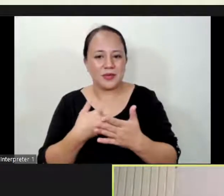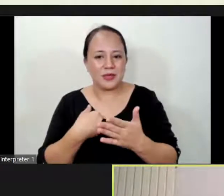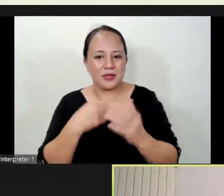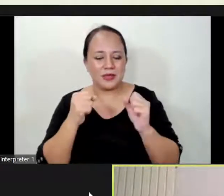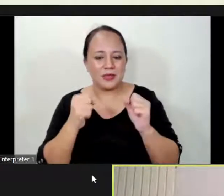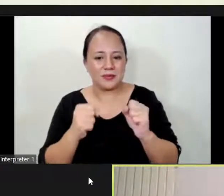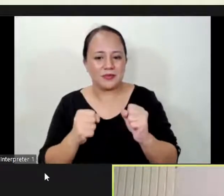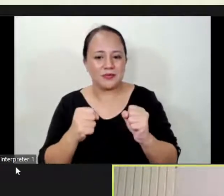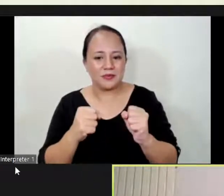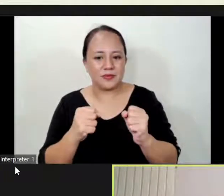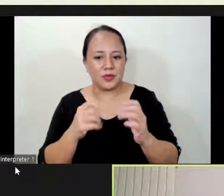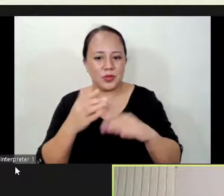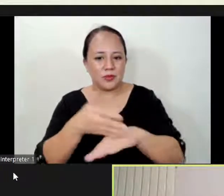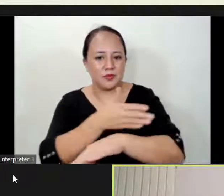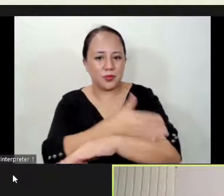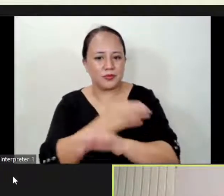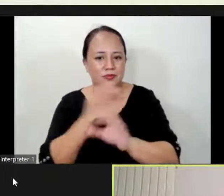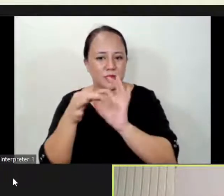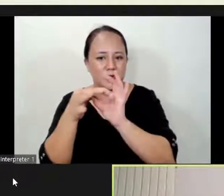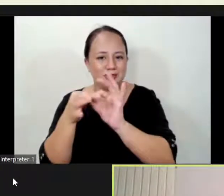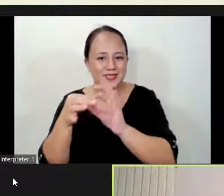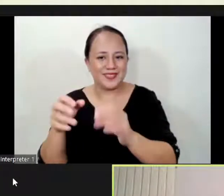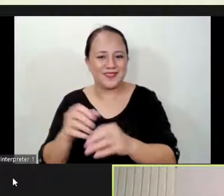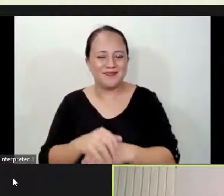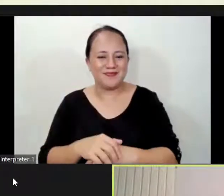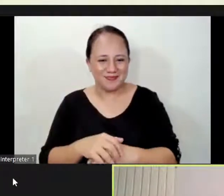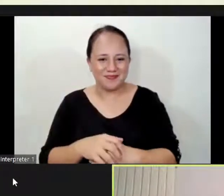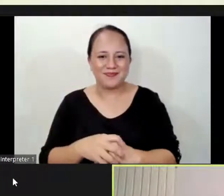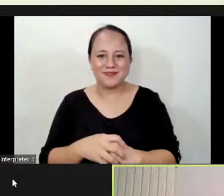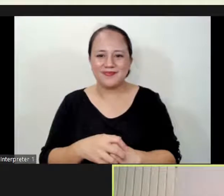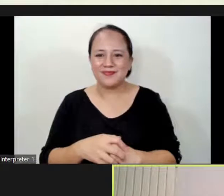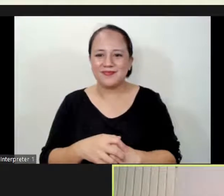consolidating it through improved coordination and coherency.